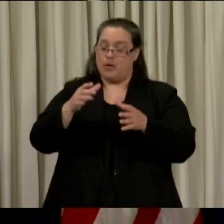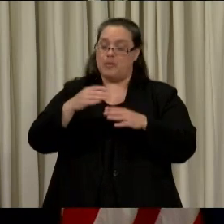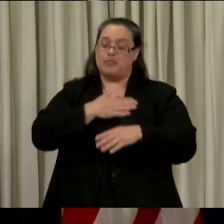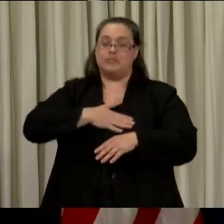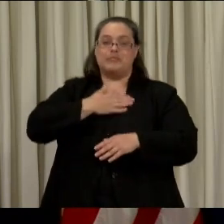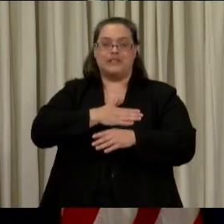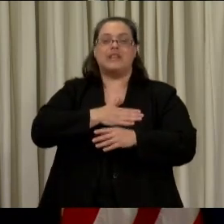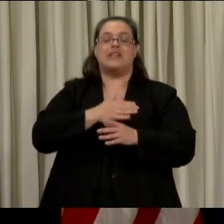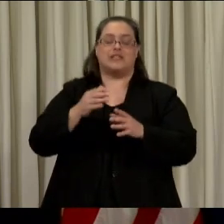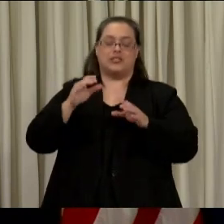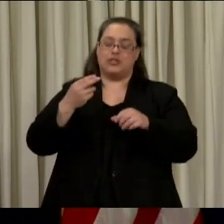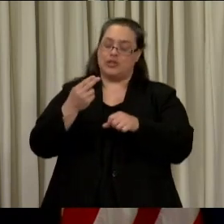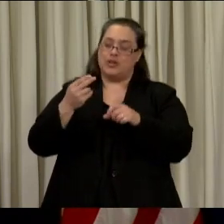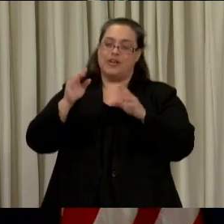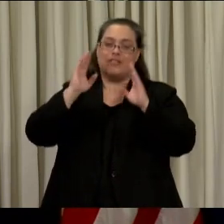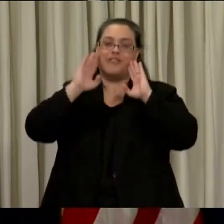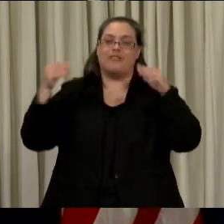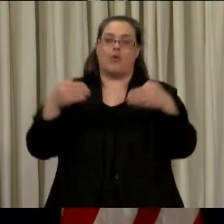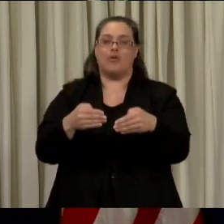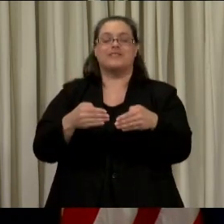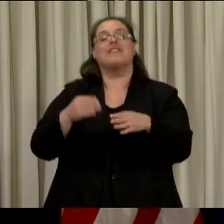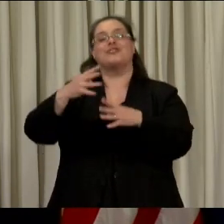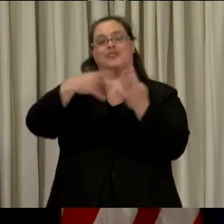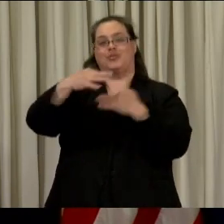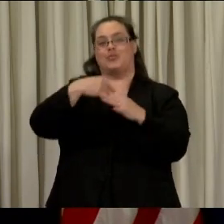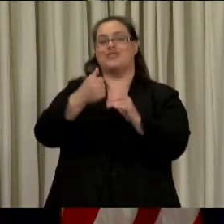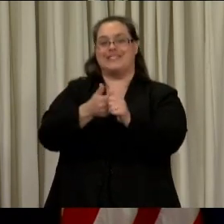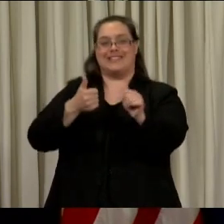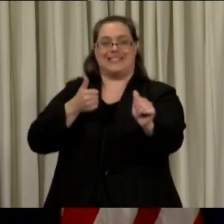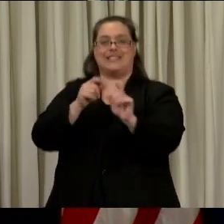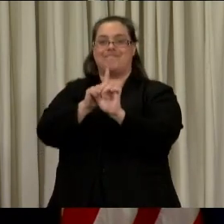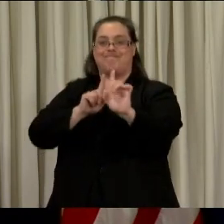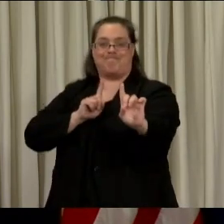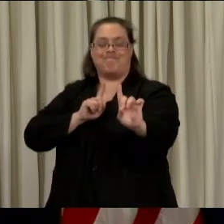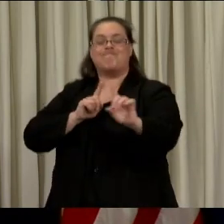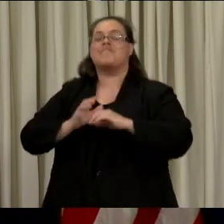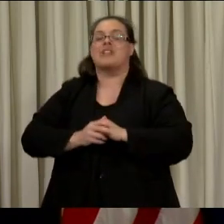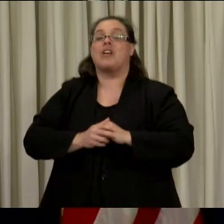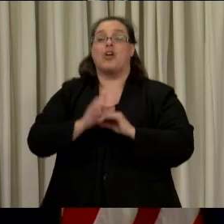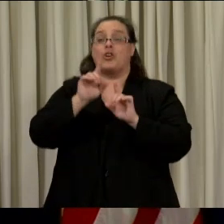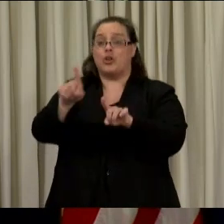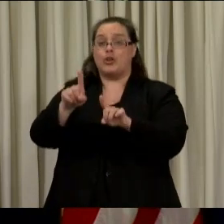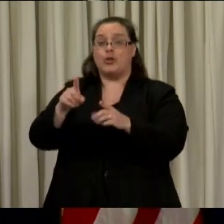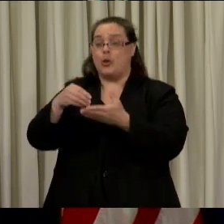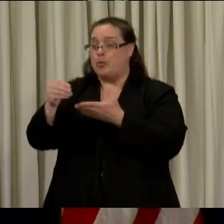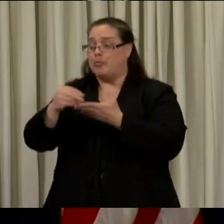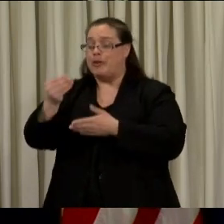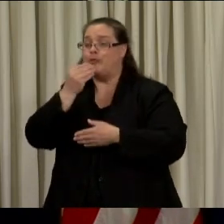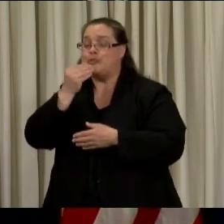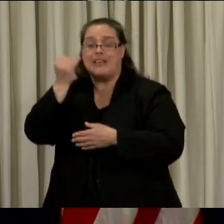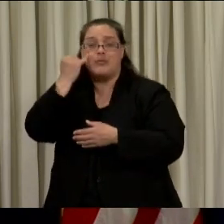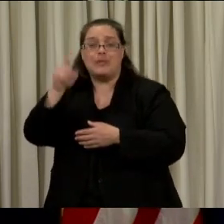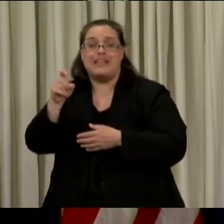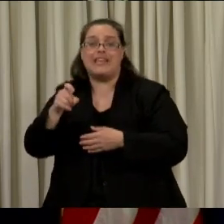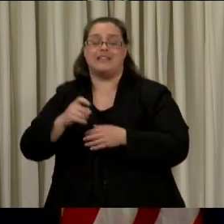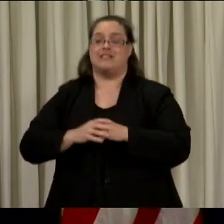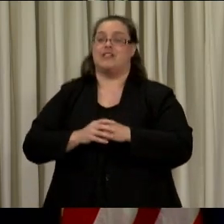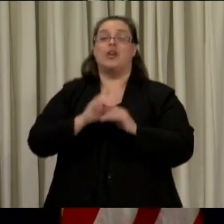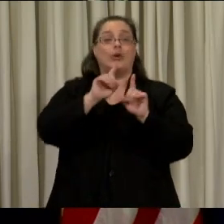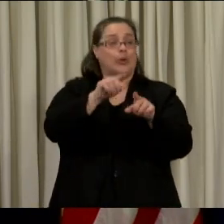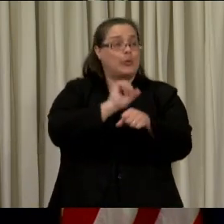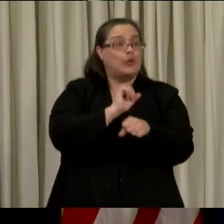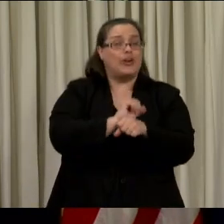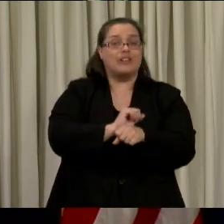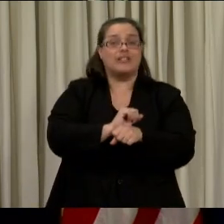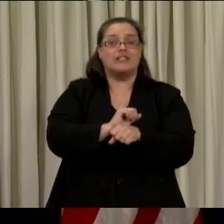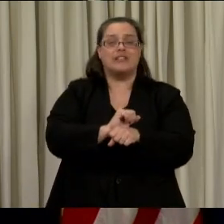prescriptions only as needed, and go to work only if we're in an essential business. That does not mean you can not go outside. In